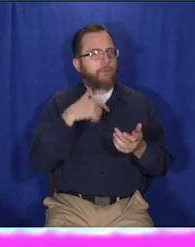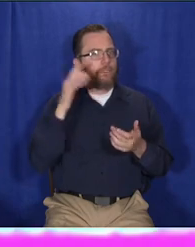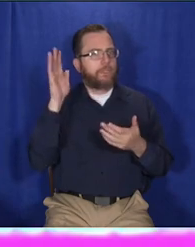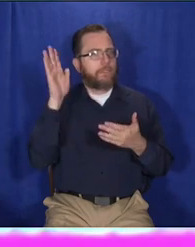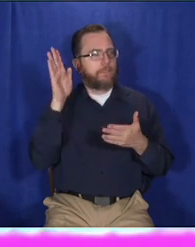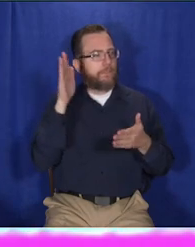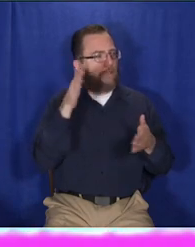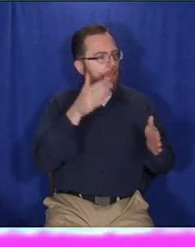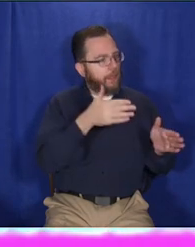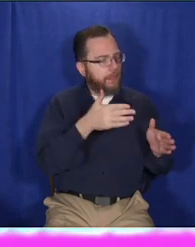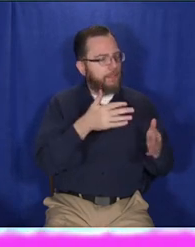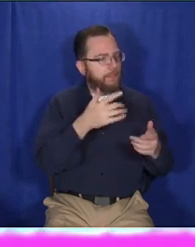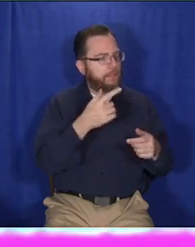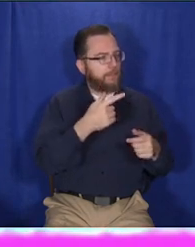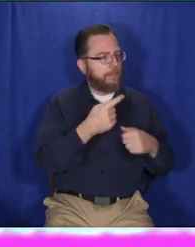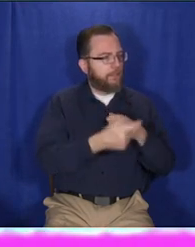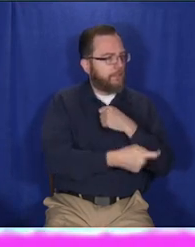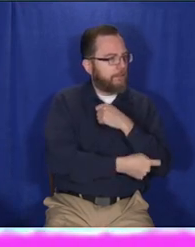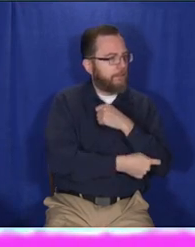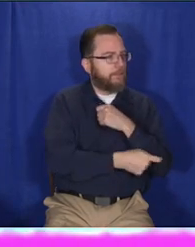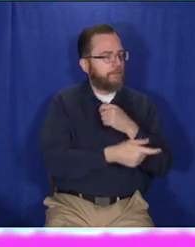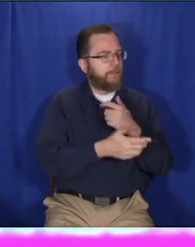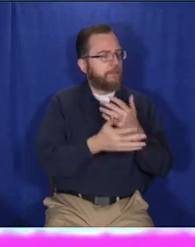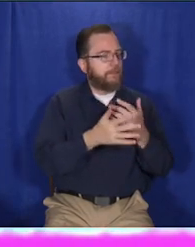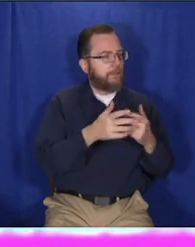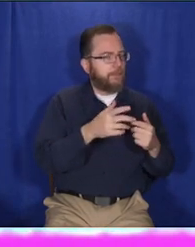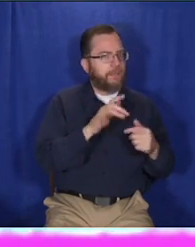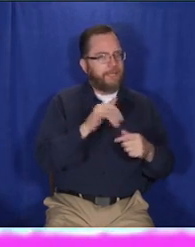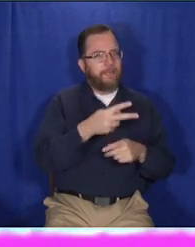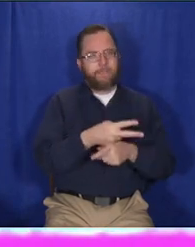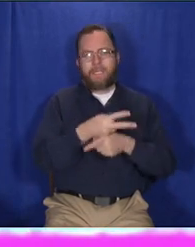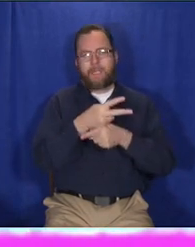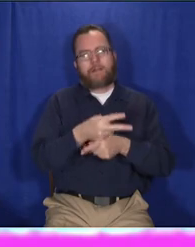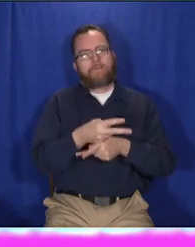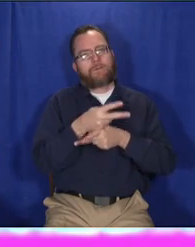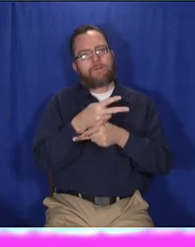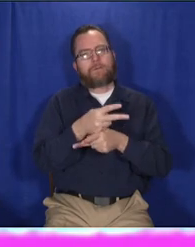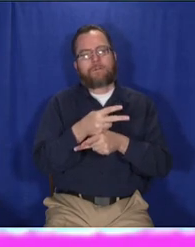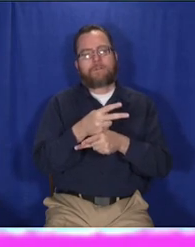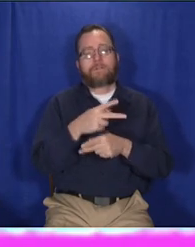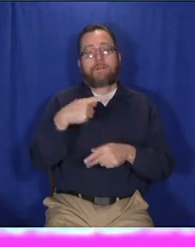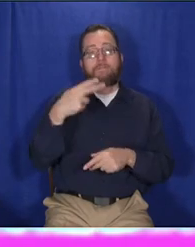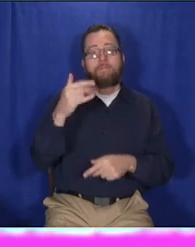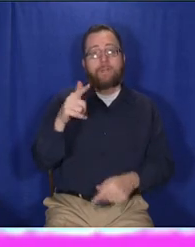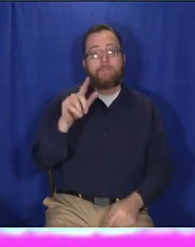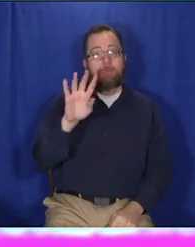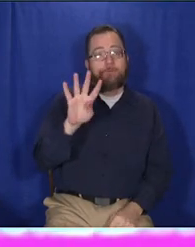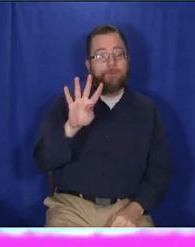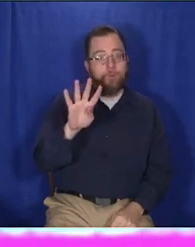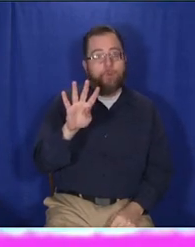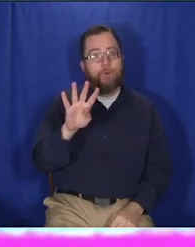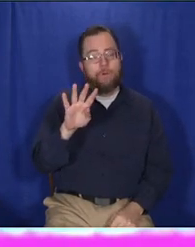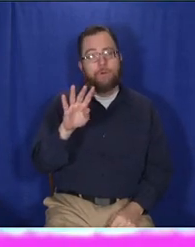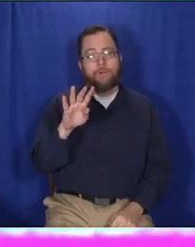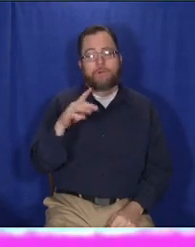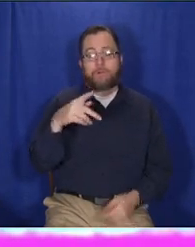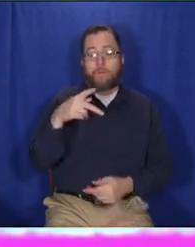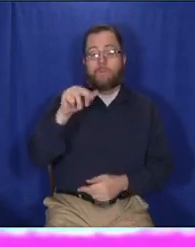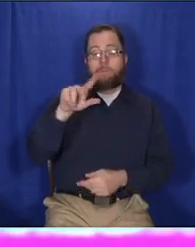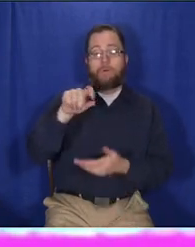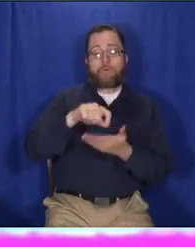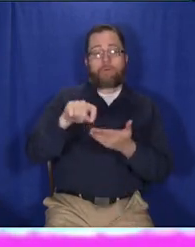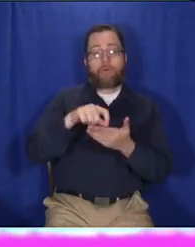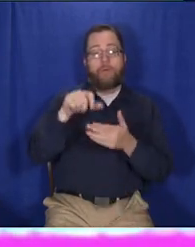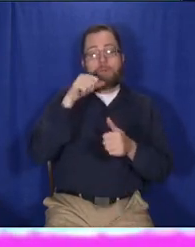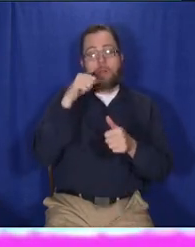of Jesus in his word. And what we see in Philippians 4 is this incredible picture of generosity. Paul is writing this